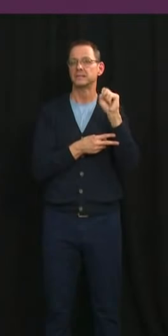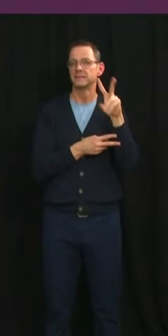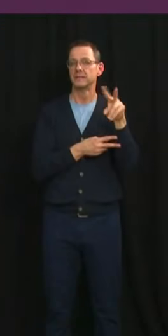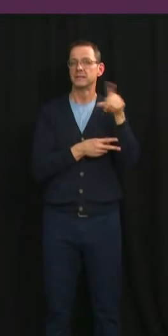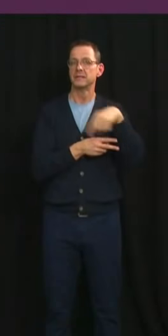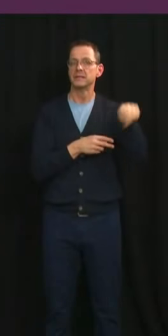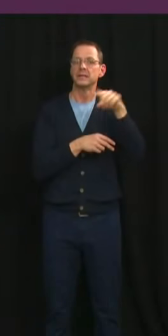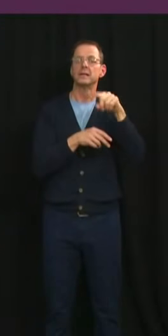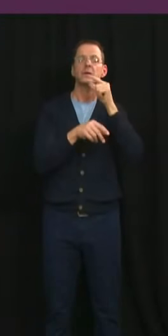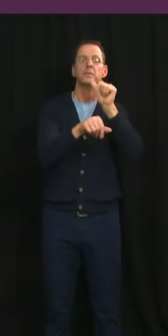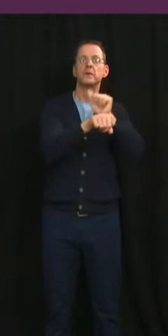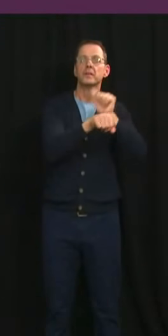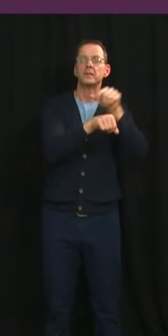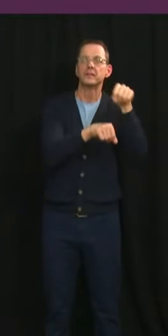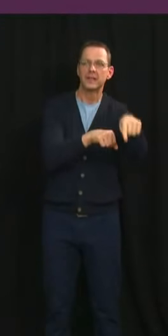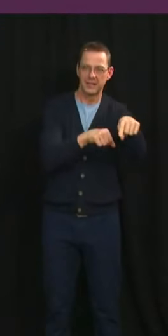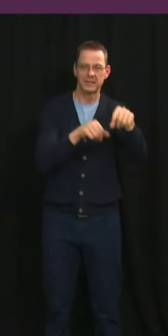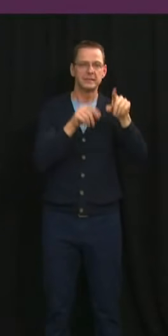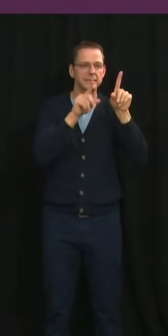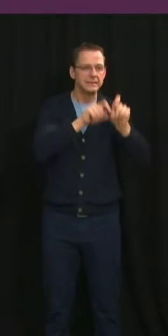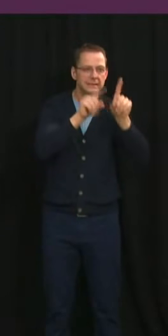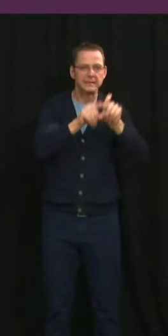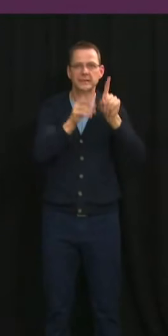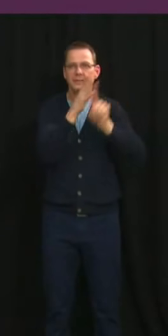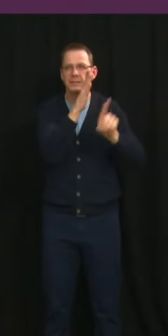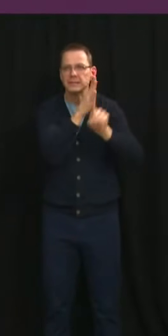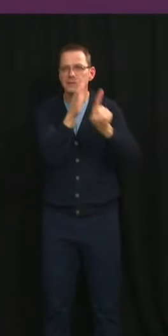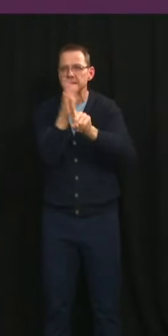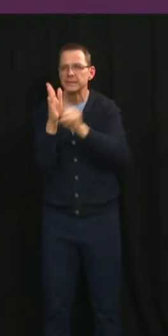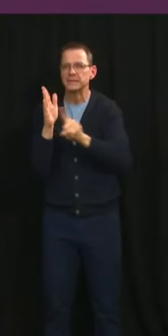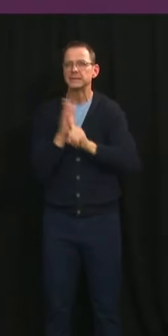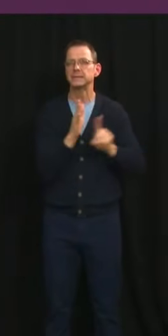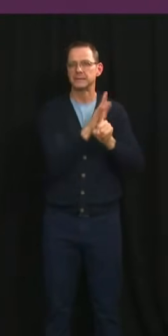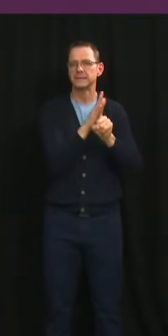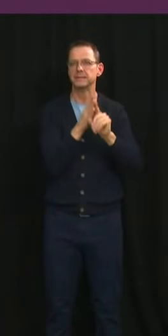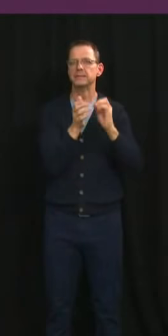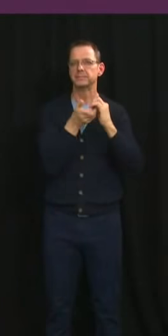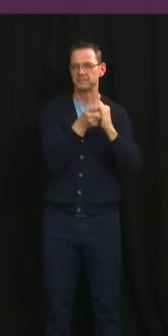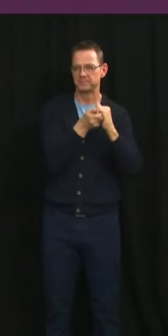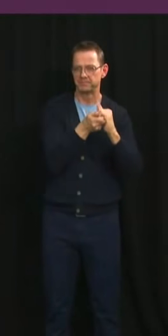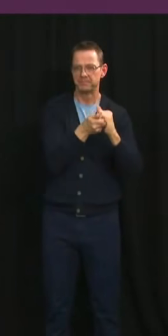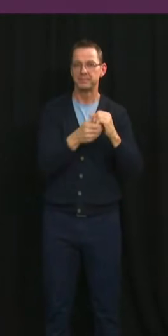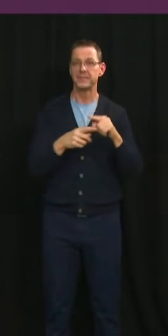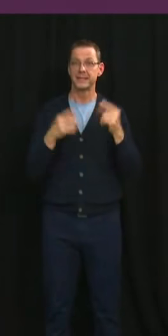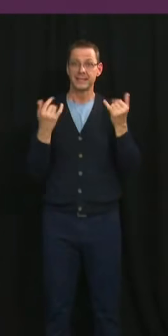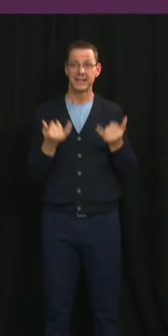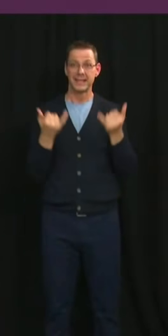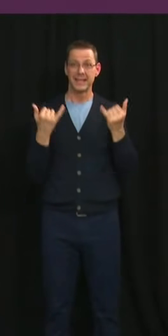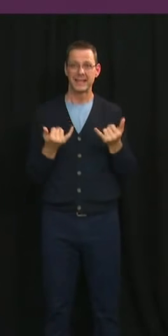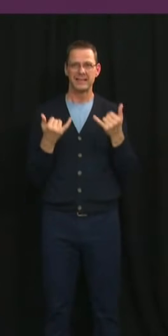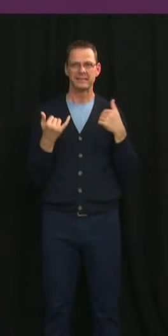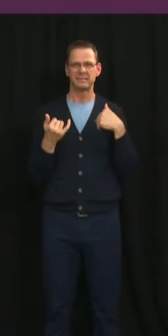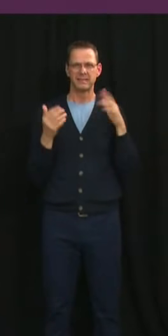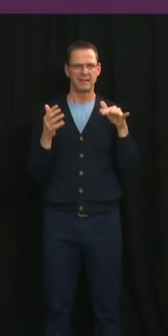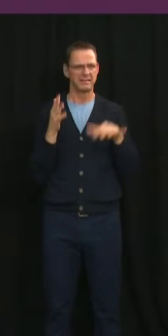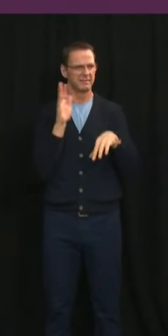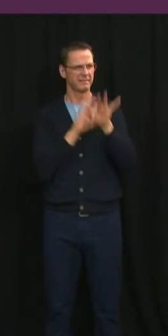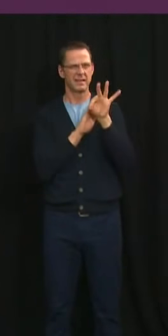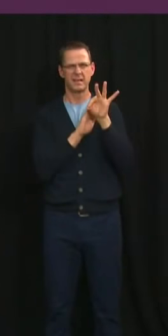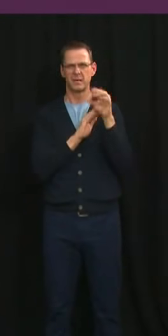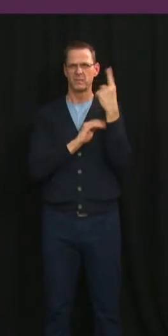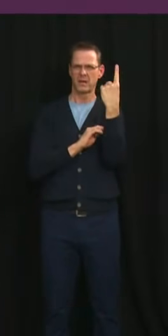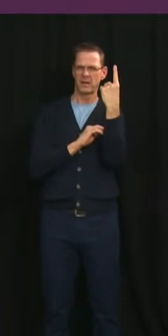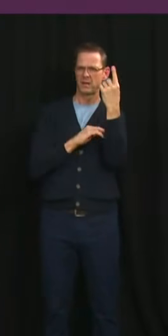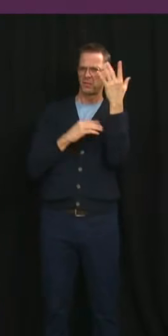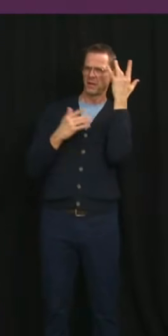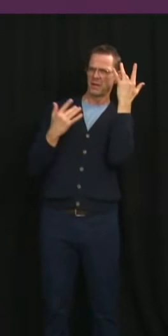At this stage of the investigation, there is no identified single event or cause for this increase in cases. My local colleagues